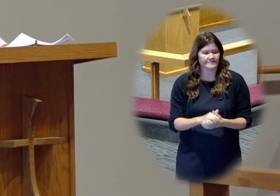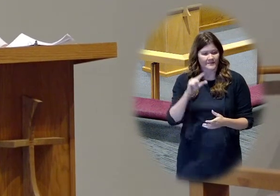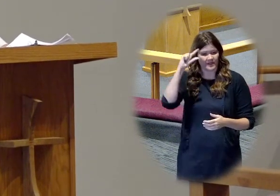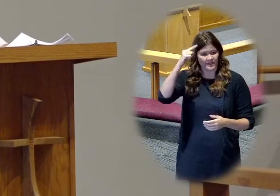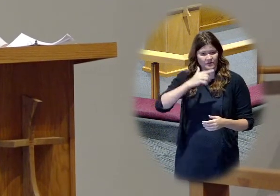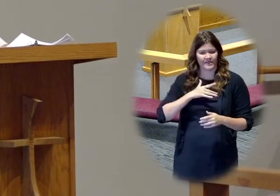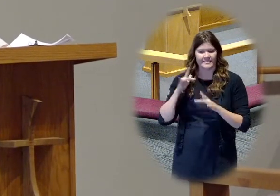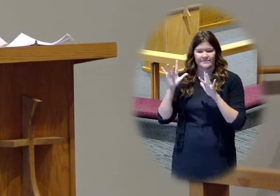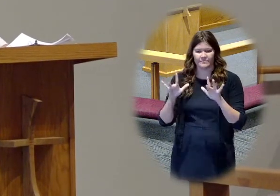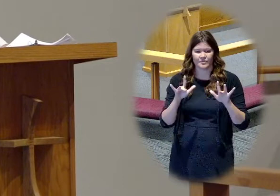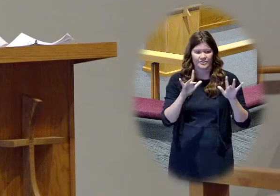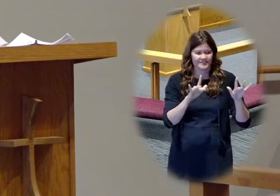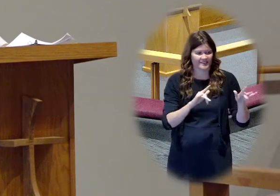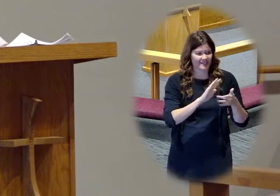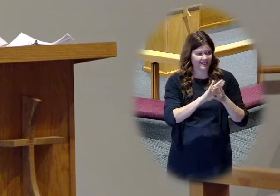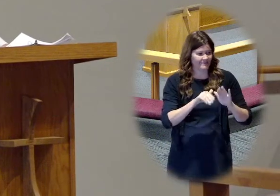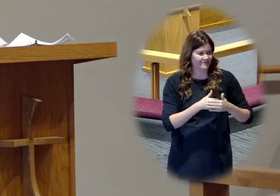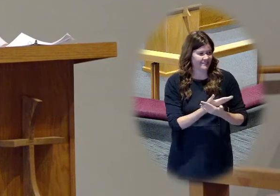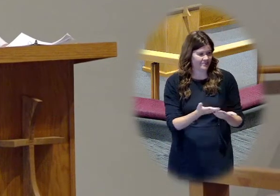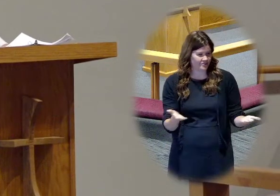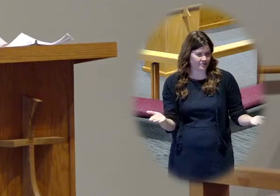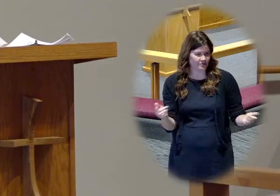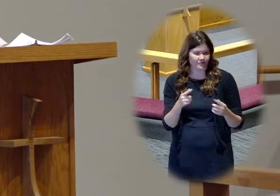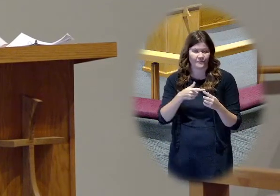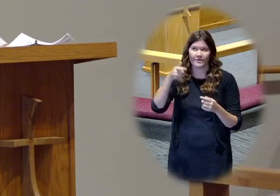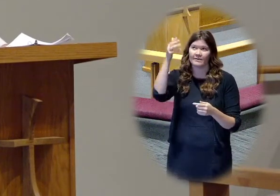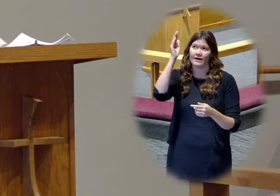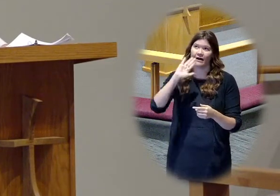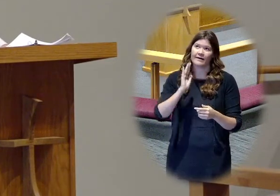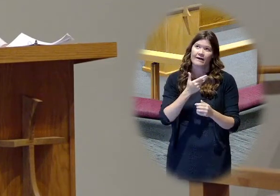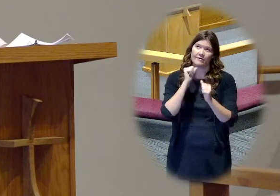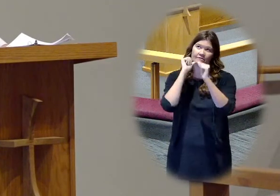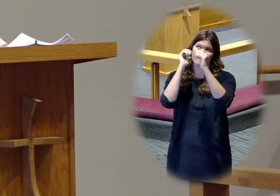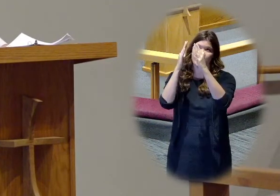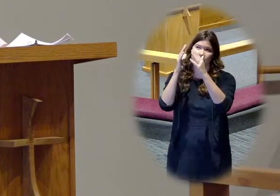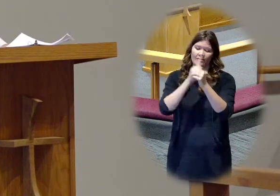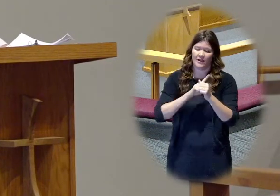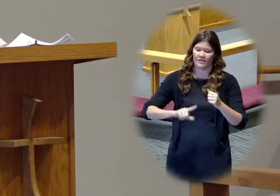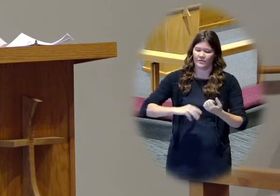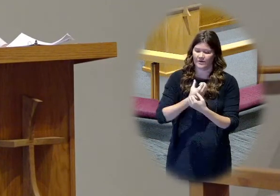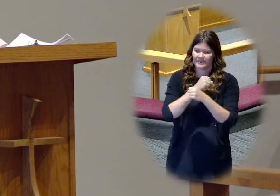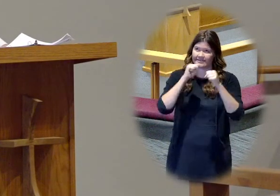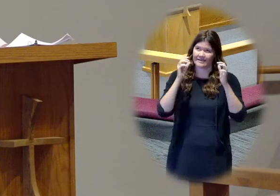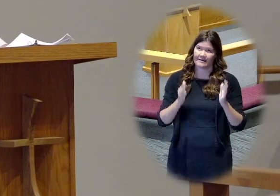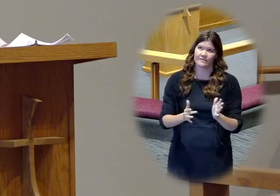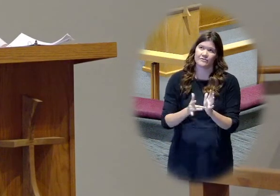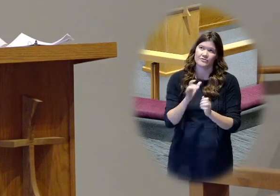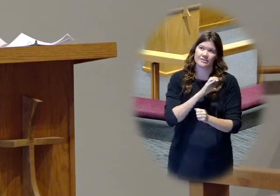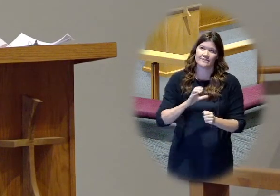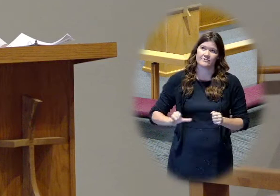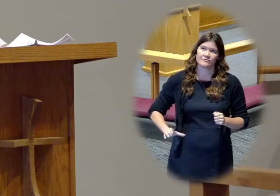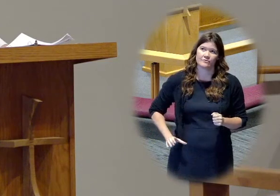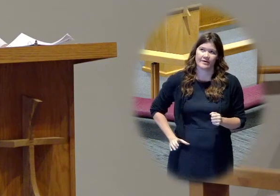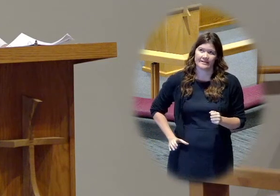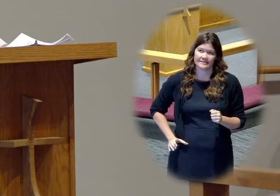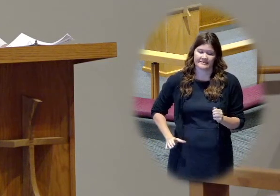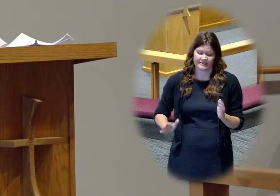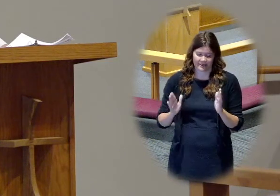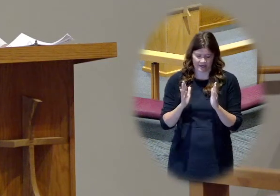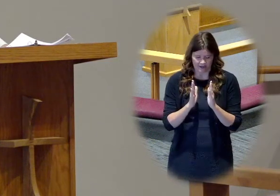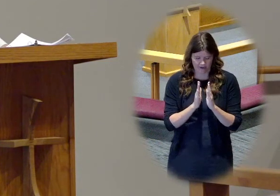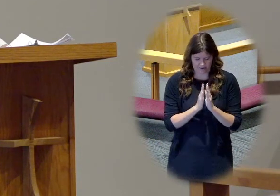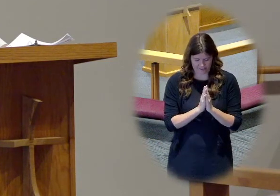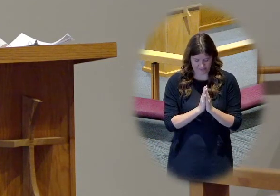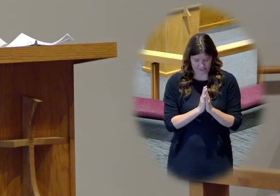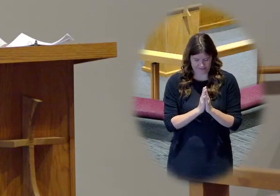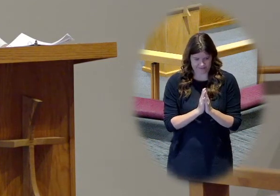Grace, mercy, and peace to you from God our Father and our Lord and Savior Jesus Christ.